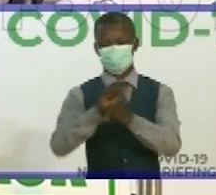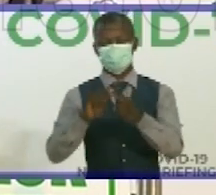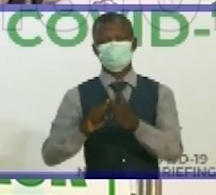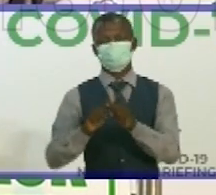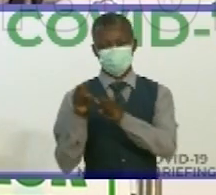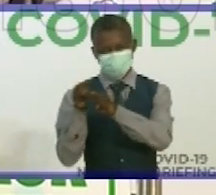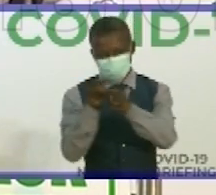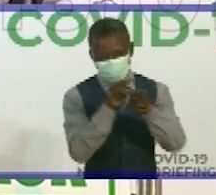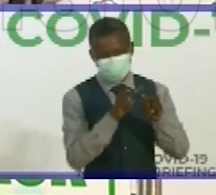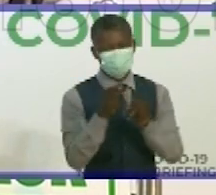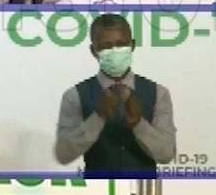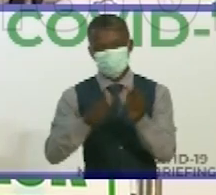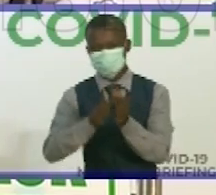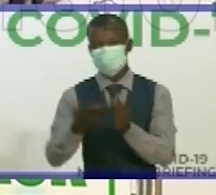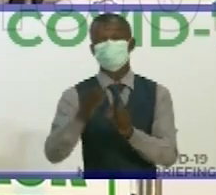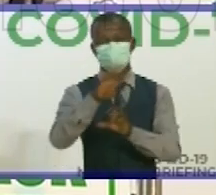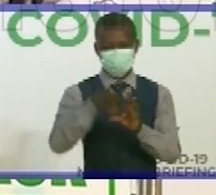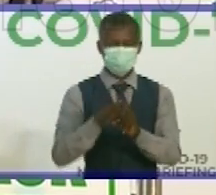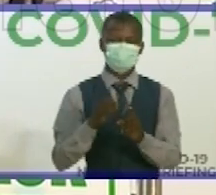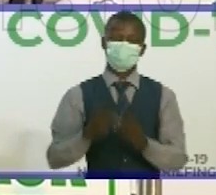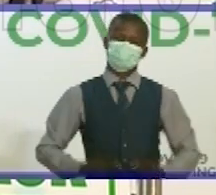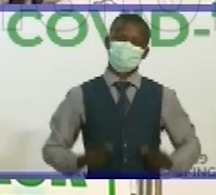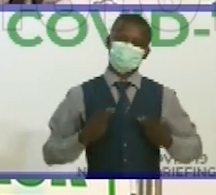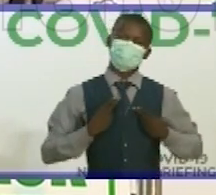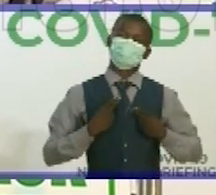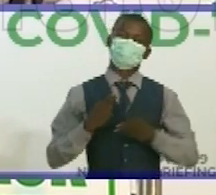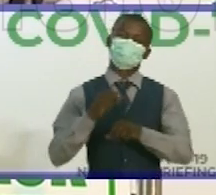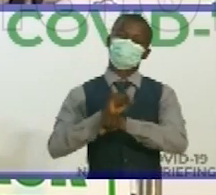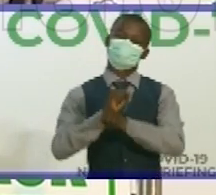critical mass of health workers to operate the center.